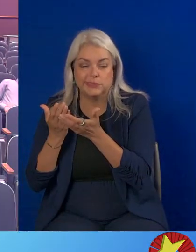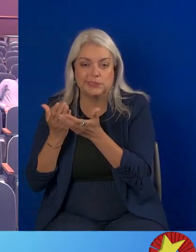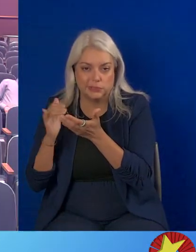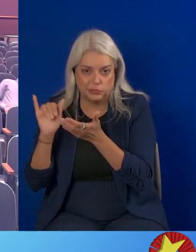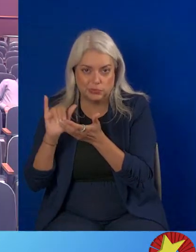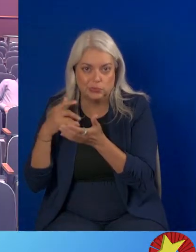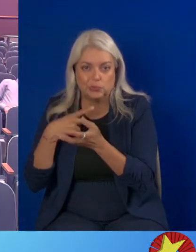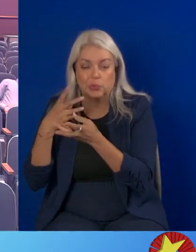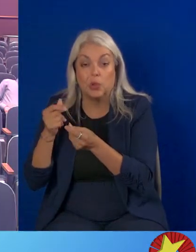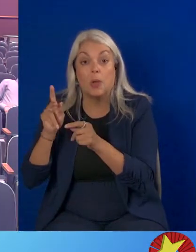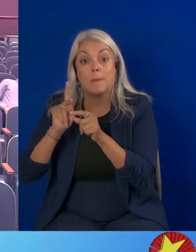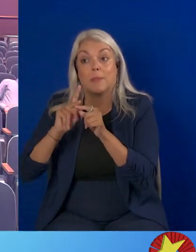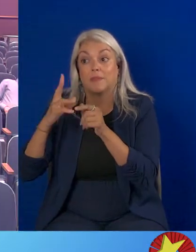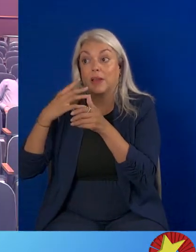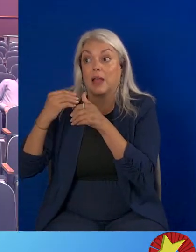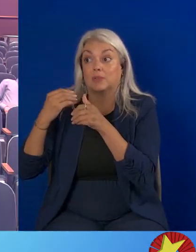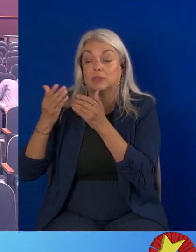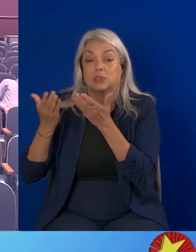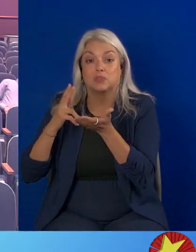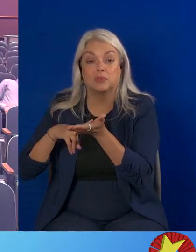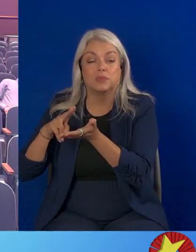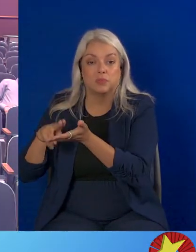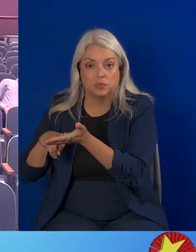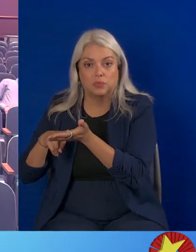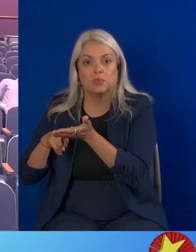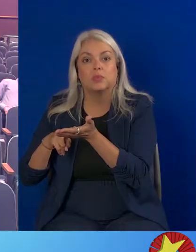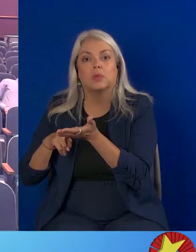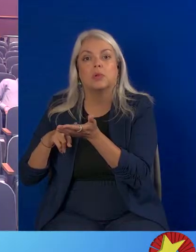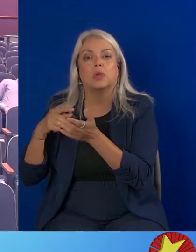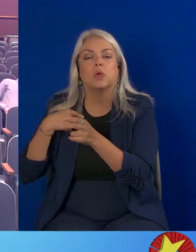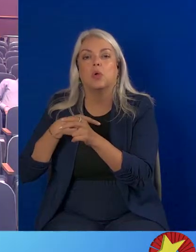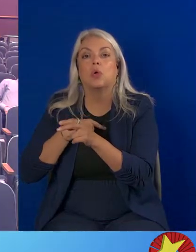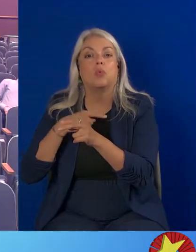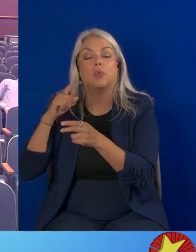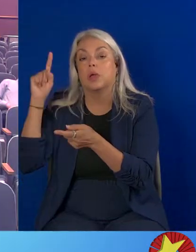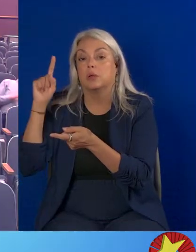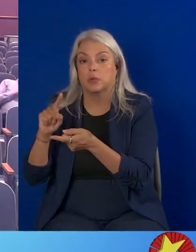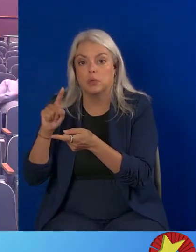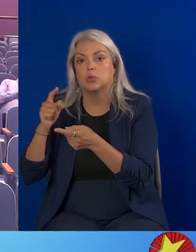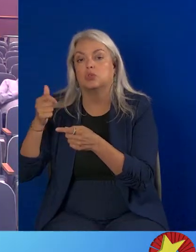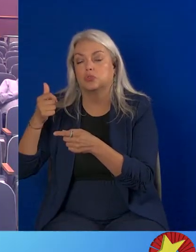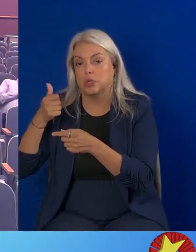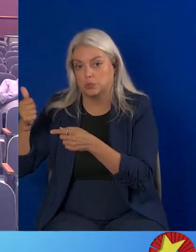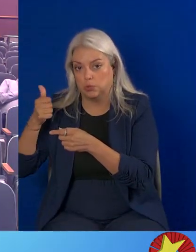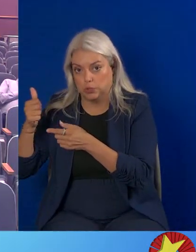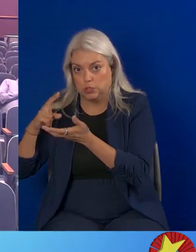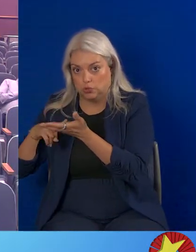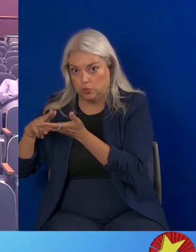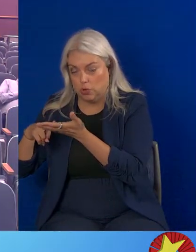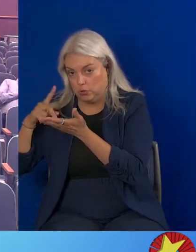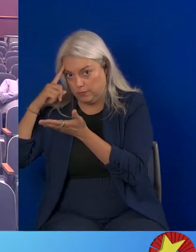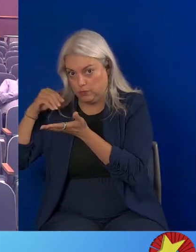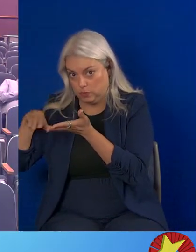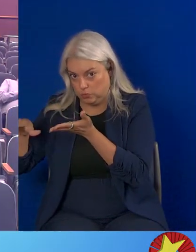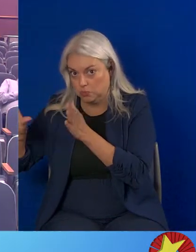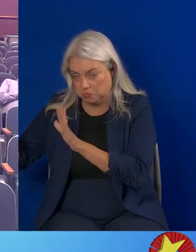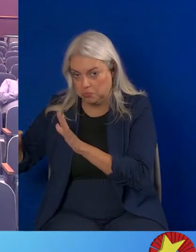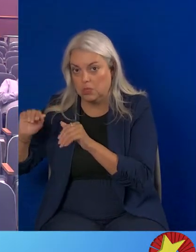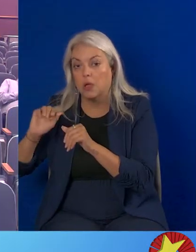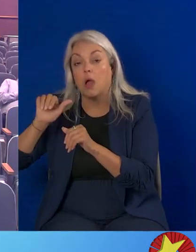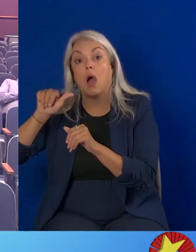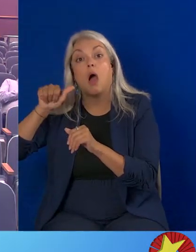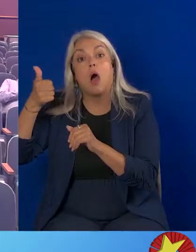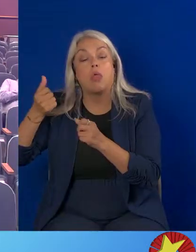decrease in professional and outside services is from a decrease in contracted transportation for students. All other